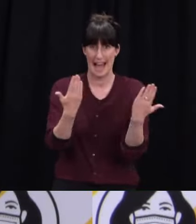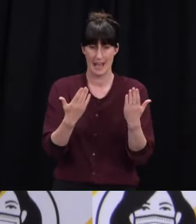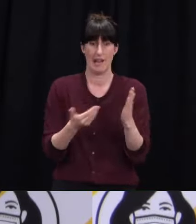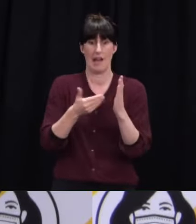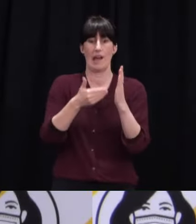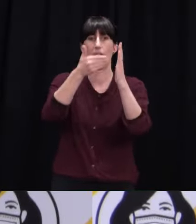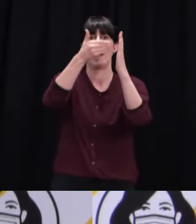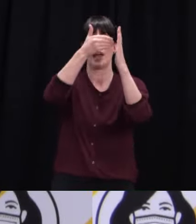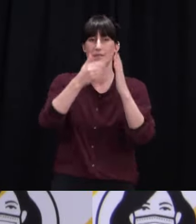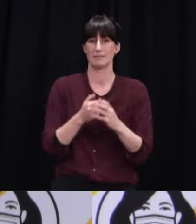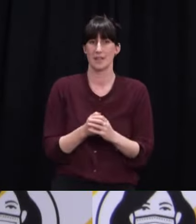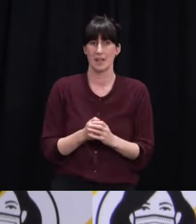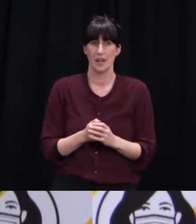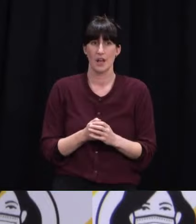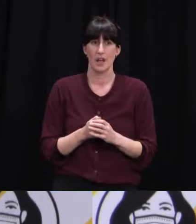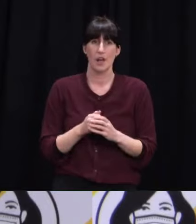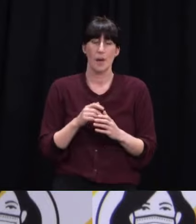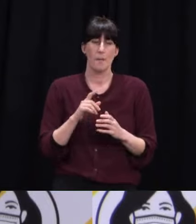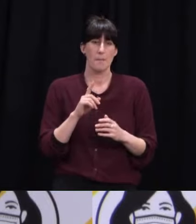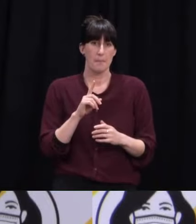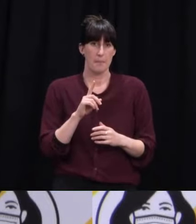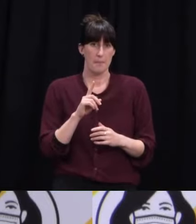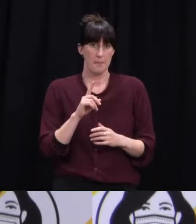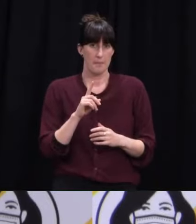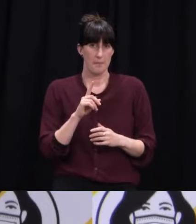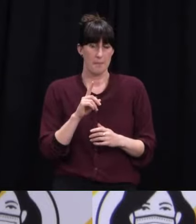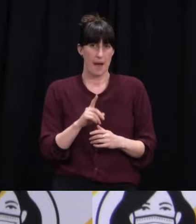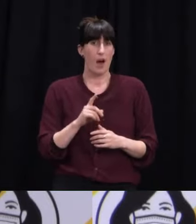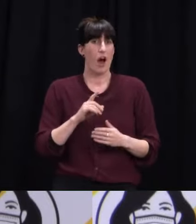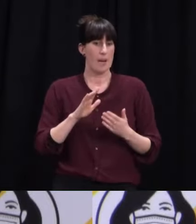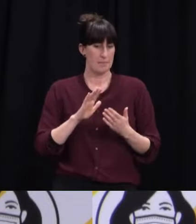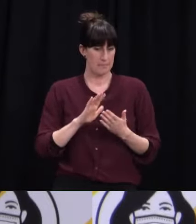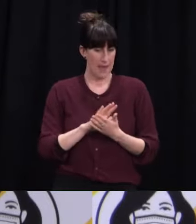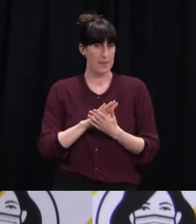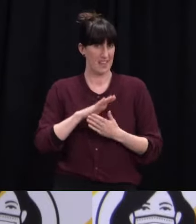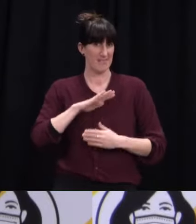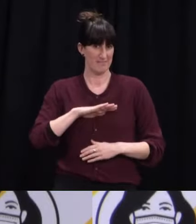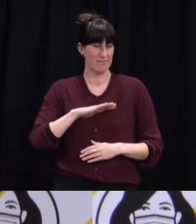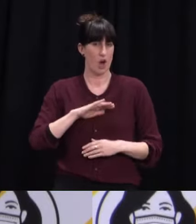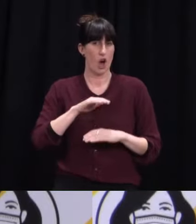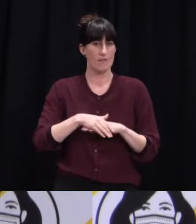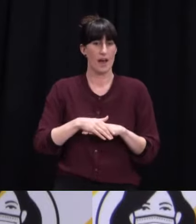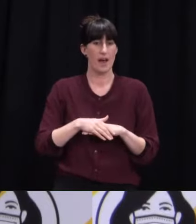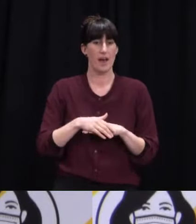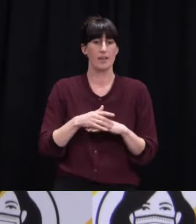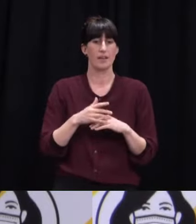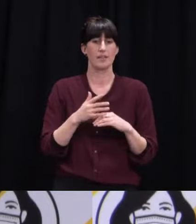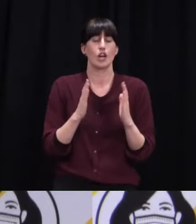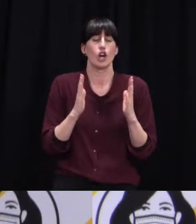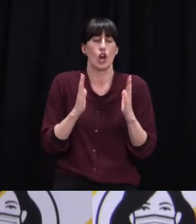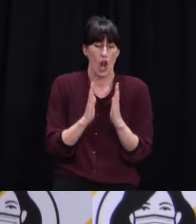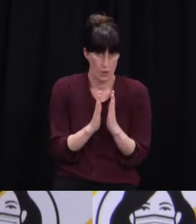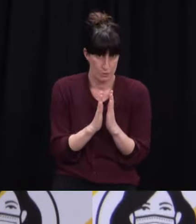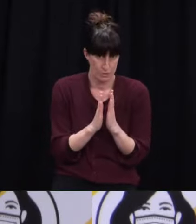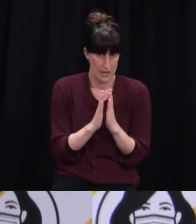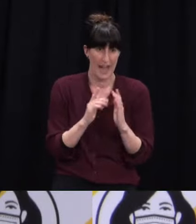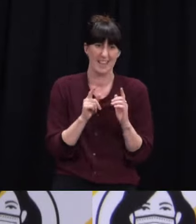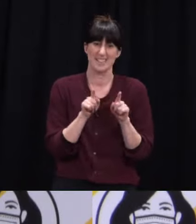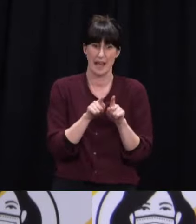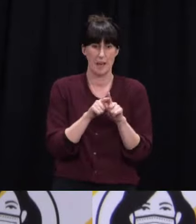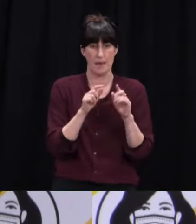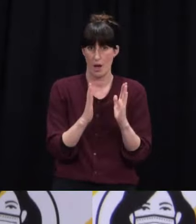is that the ones who are the very close contacts, the household contacts or workplace or so on, we have got isolated, and